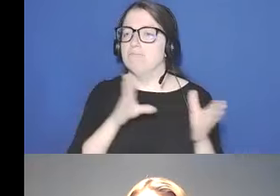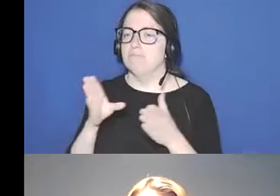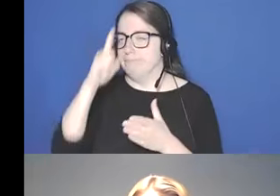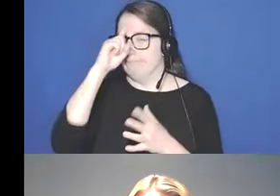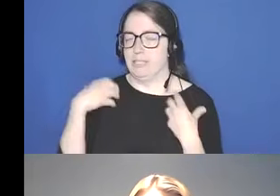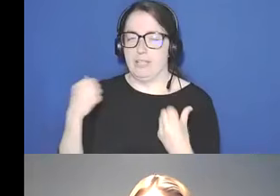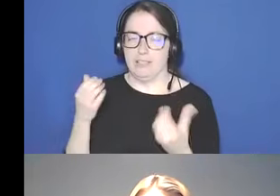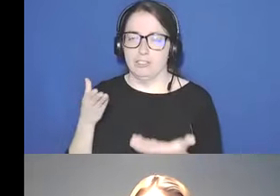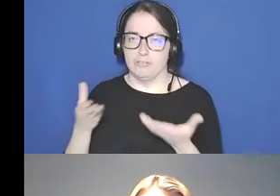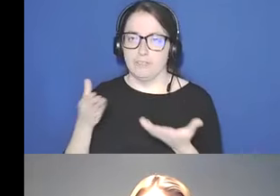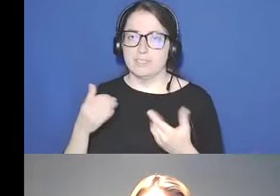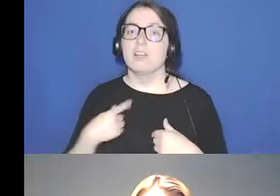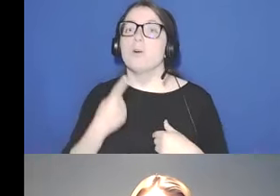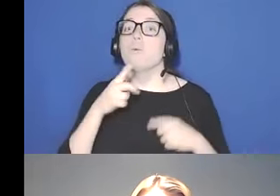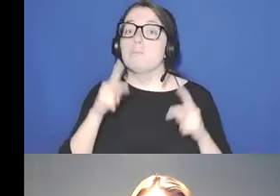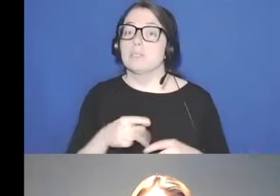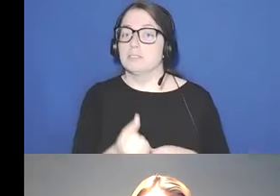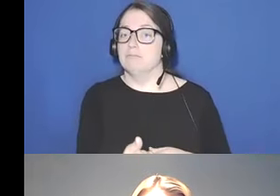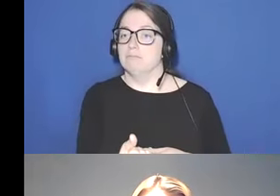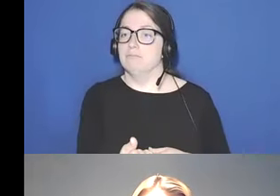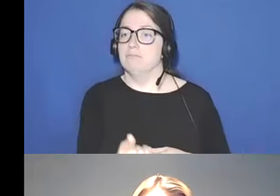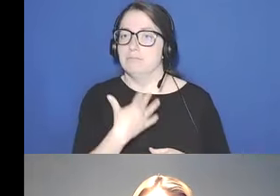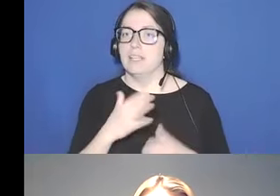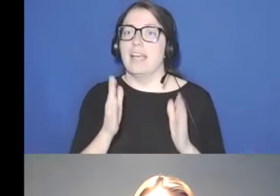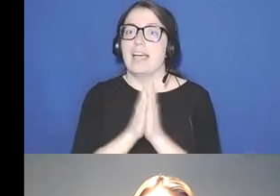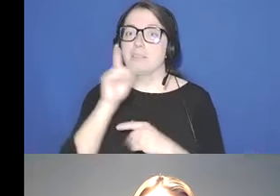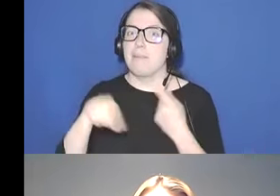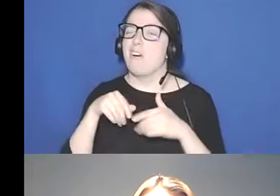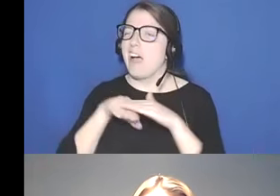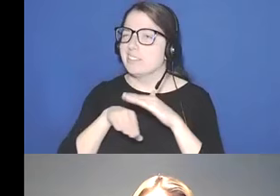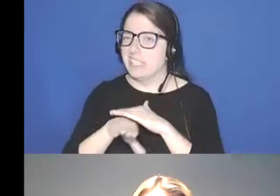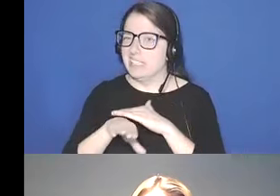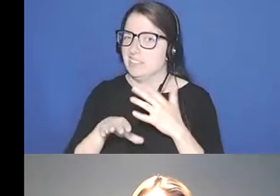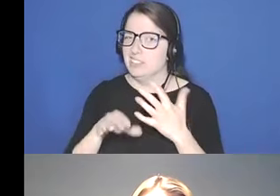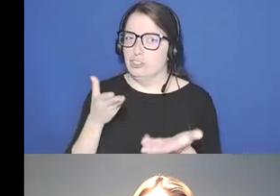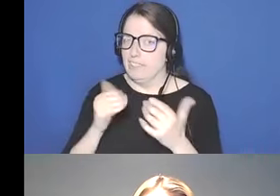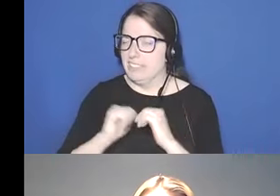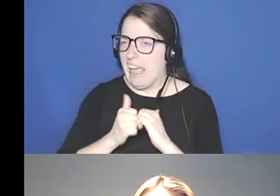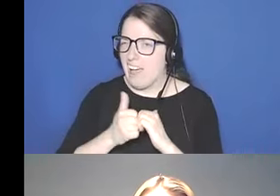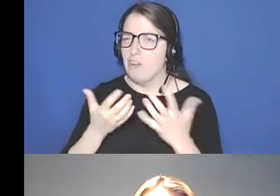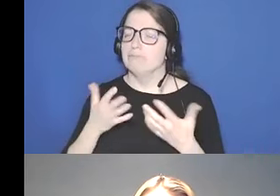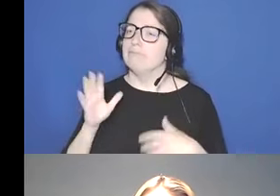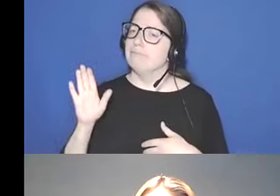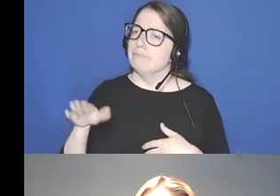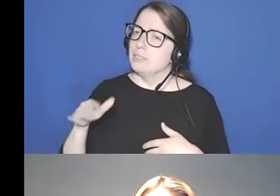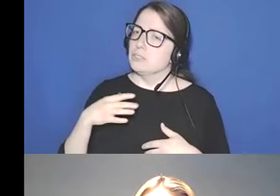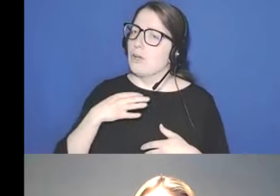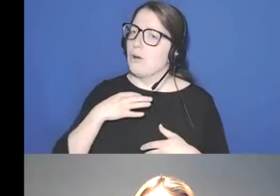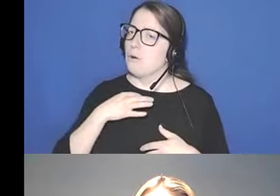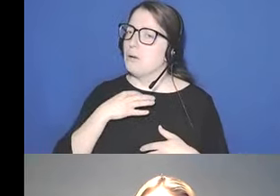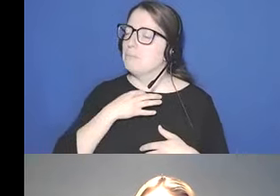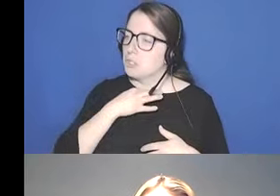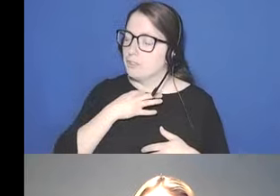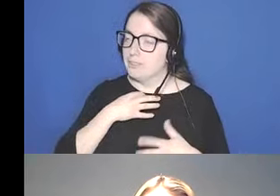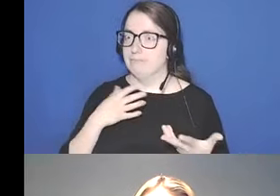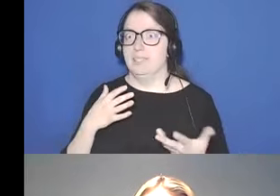we had a question submitted about accessing these services and what are the chances of maybe not being put on a wait list, especially 6